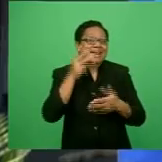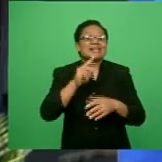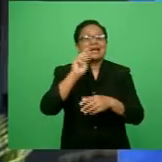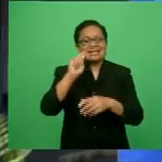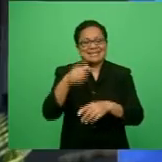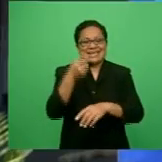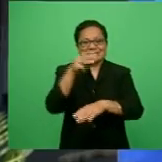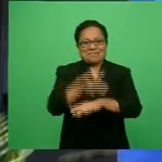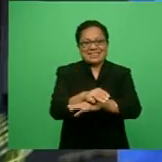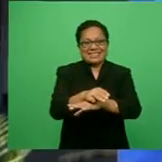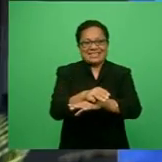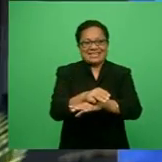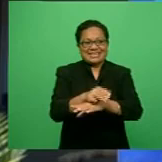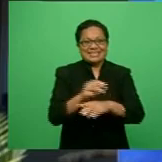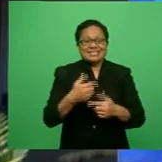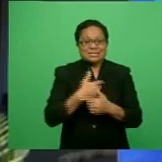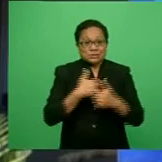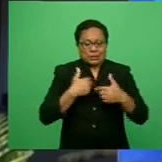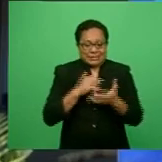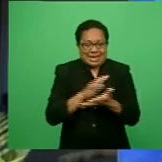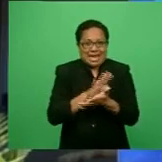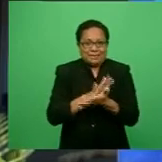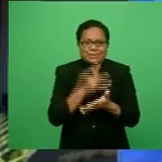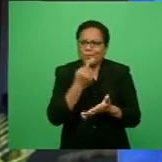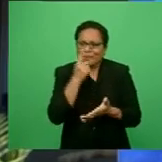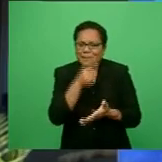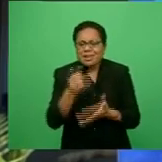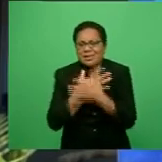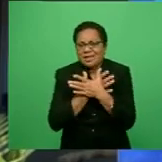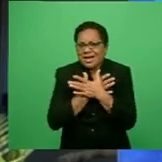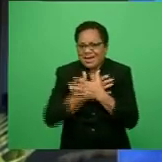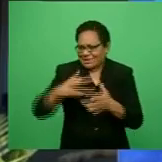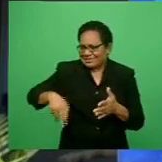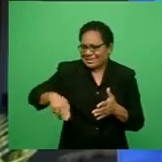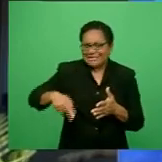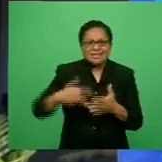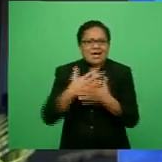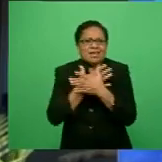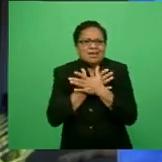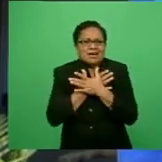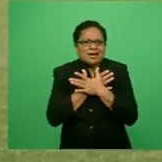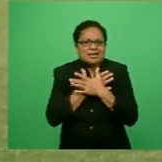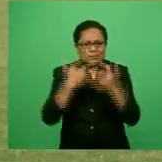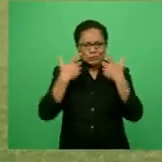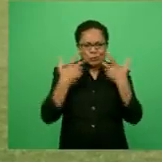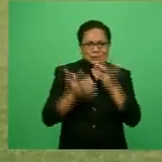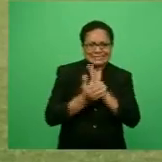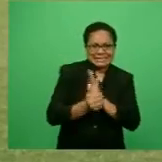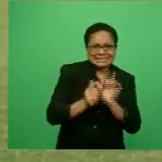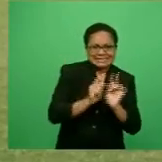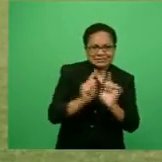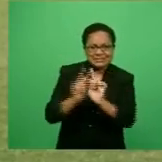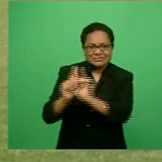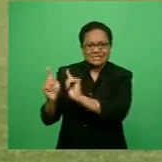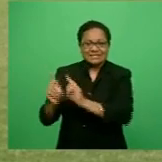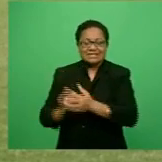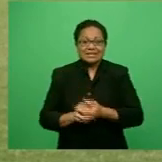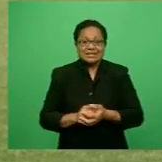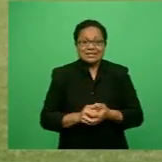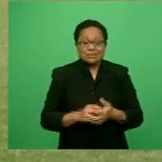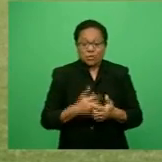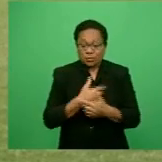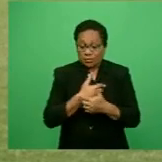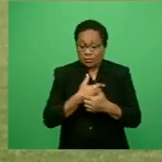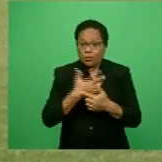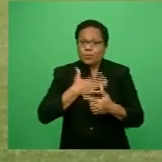have artists that are passionately driven and are always thinking outside the box. The festival is really just aimed at, you know, just